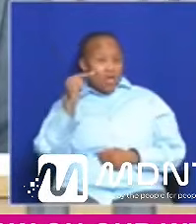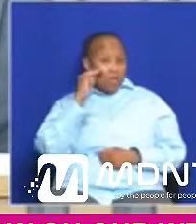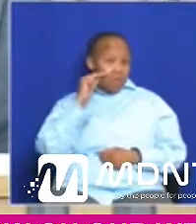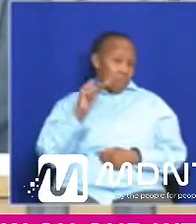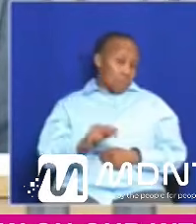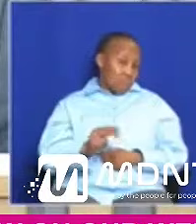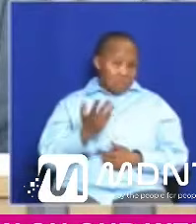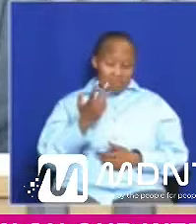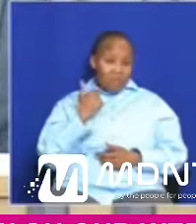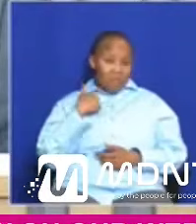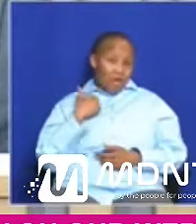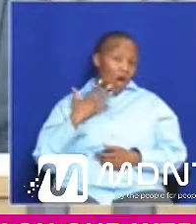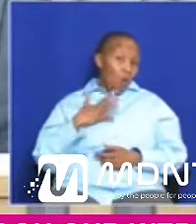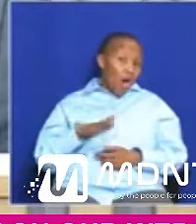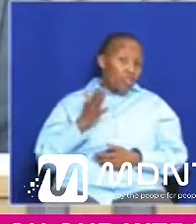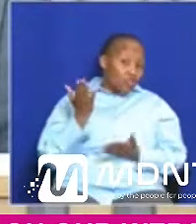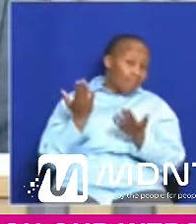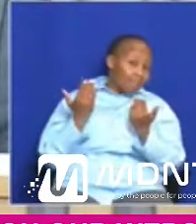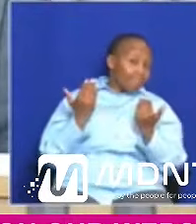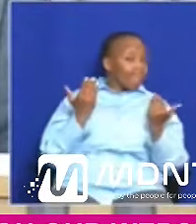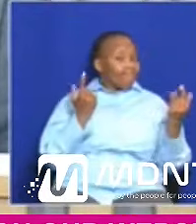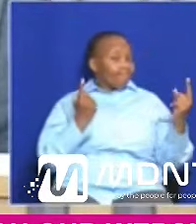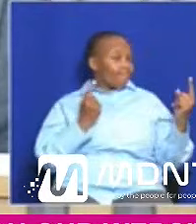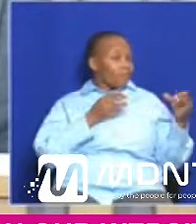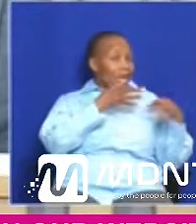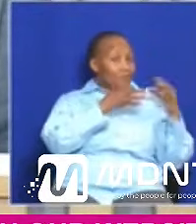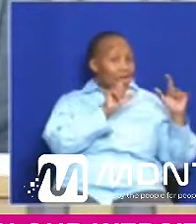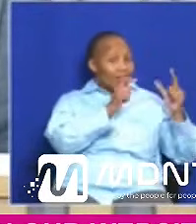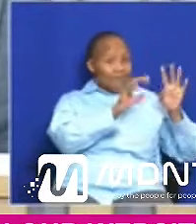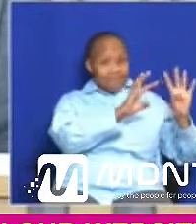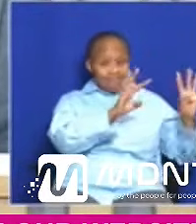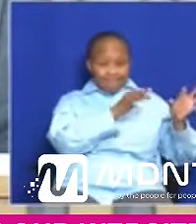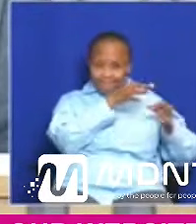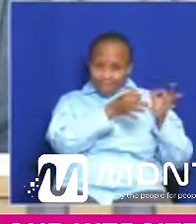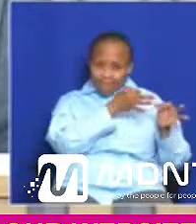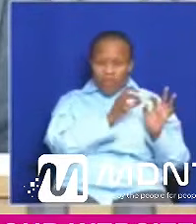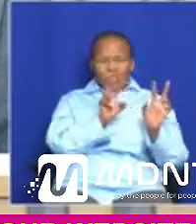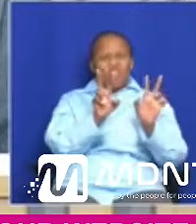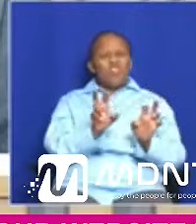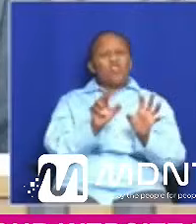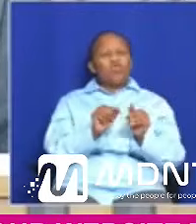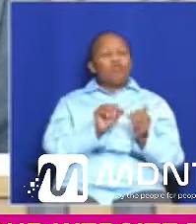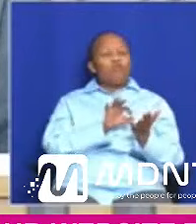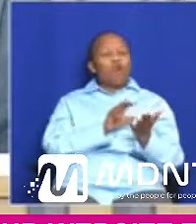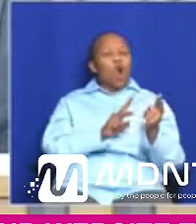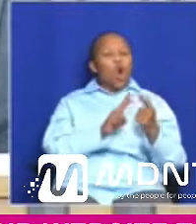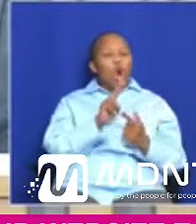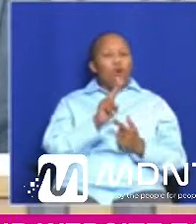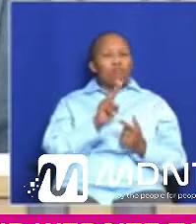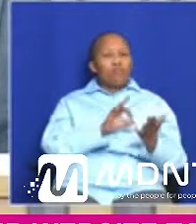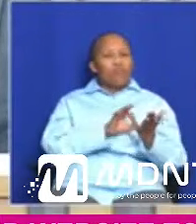the commissioners how the issue of termination of a contract could